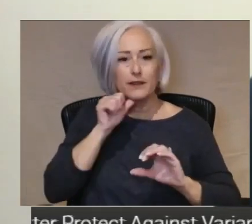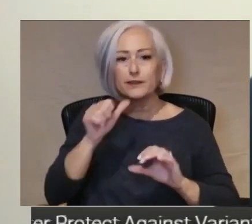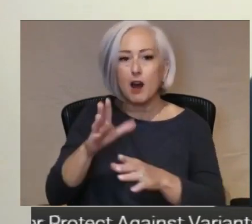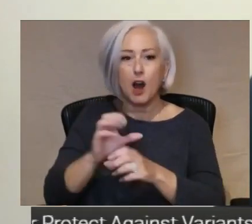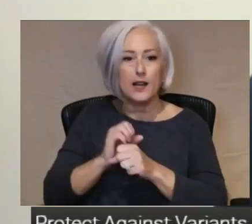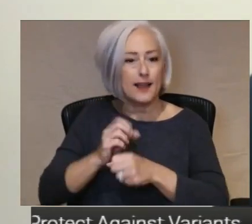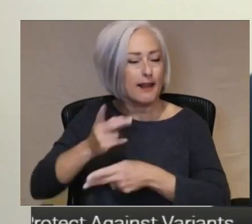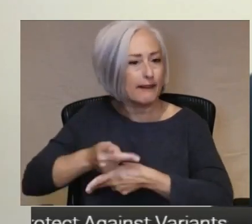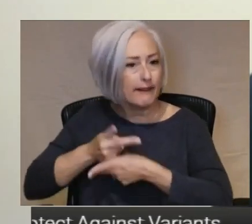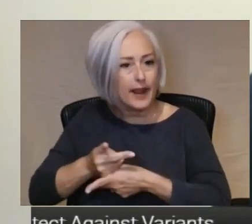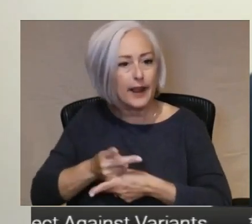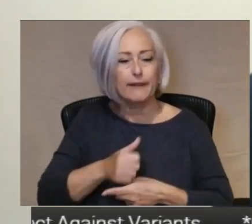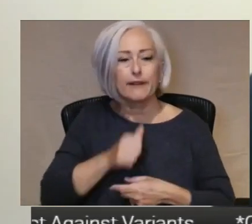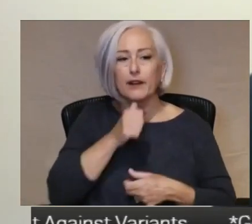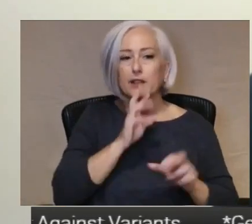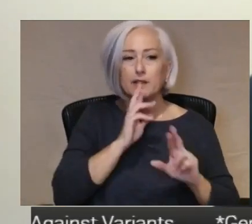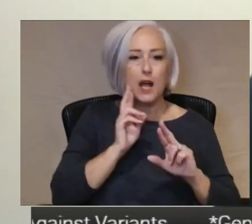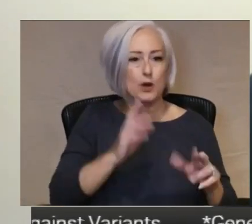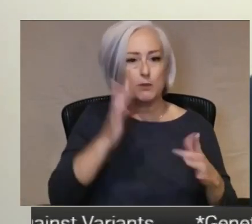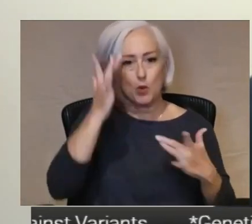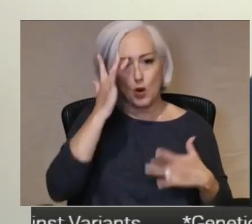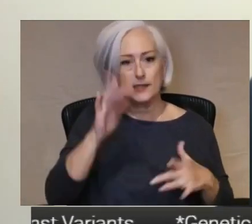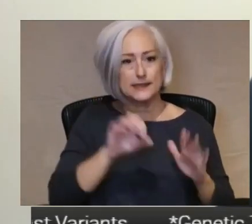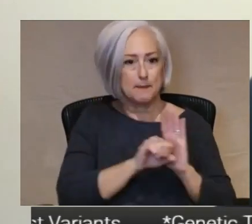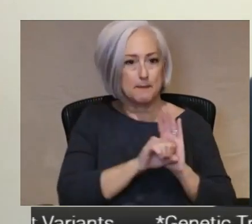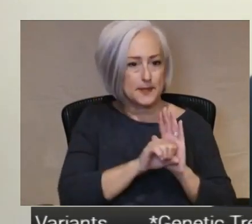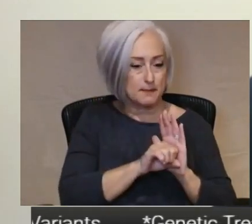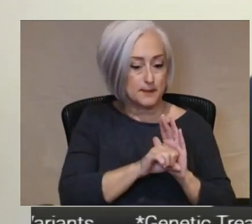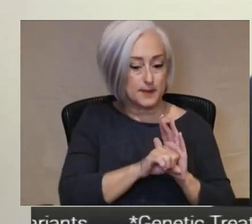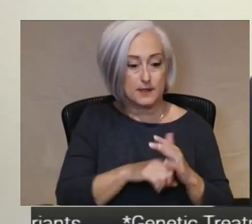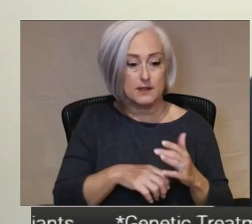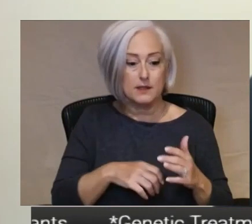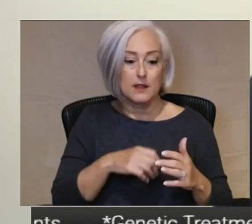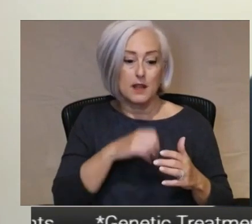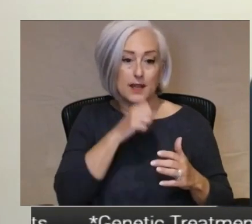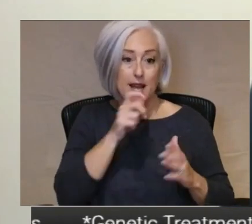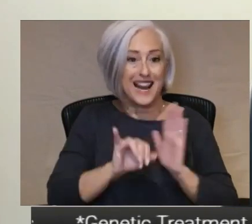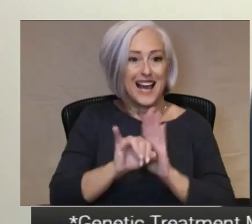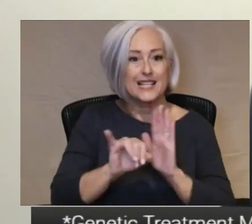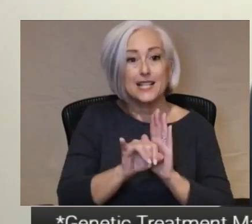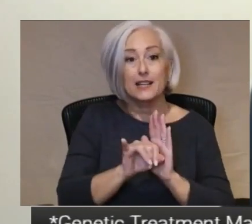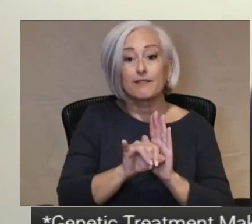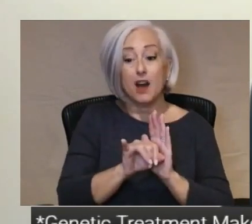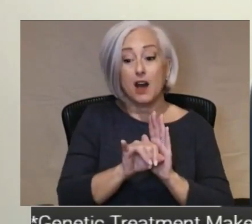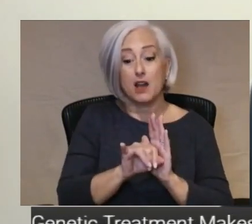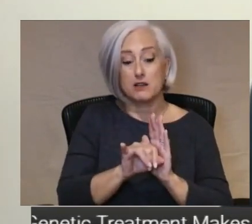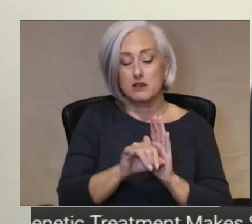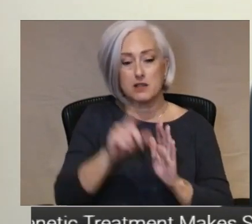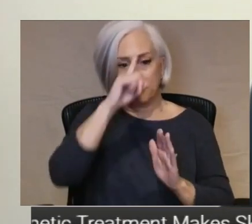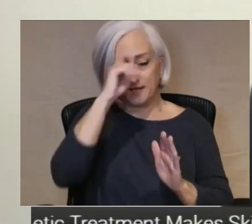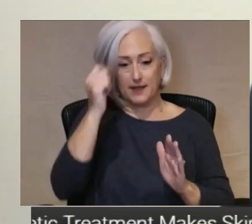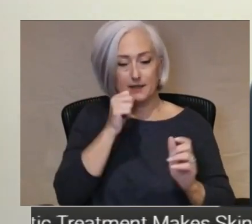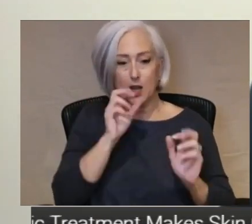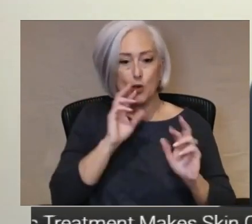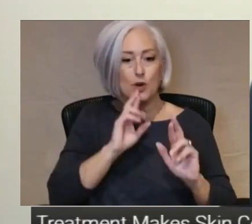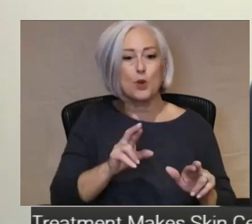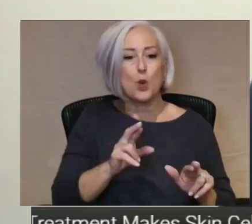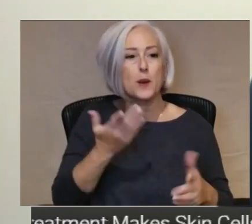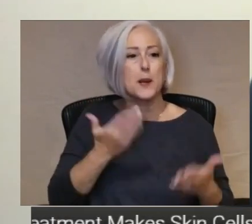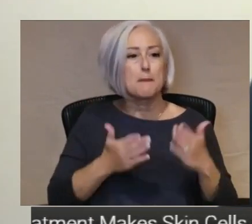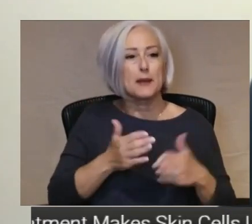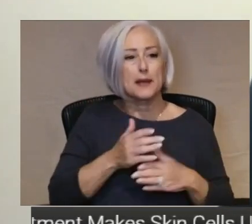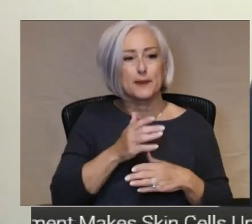symptoms. And so they're still, just because they're not reported, not identified, doesn't mean they aren't struggling. They just might minimize what their actual struggle